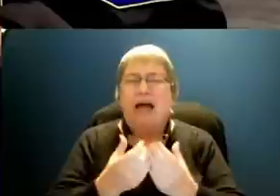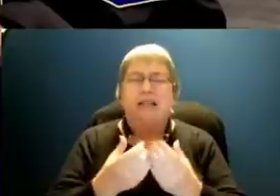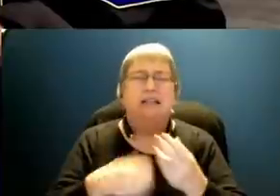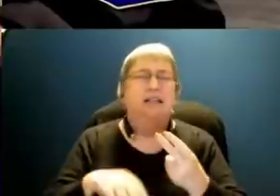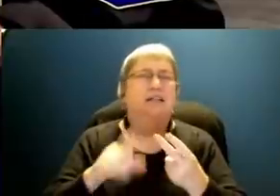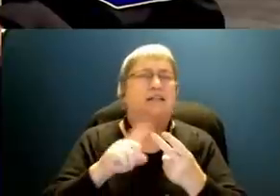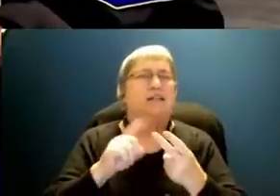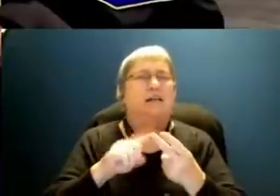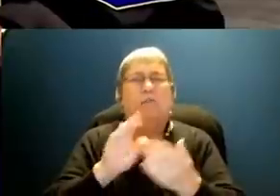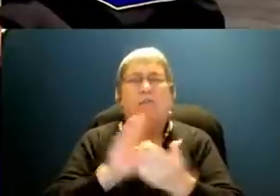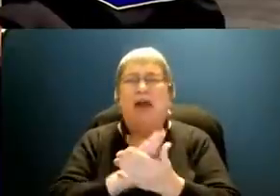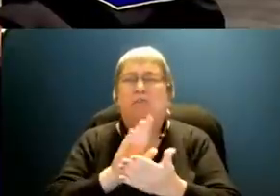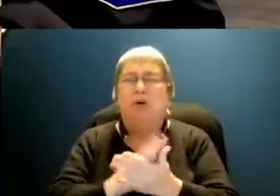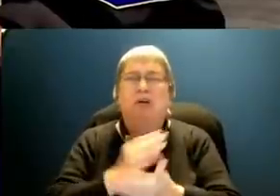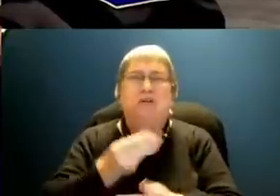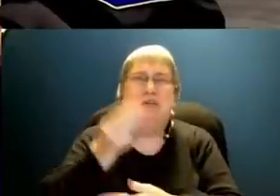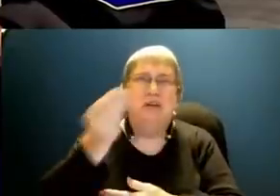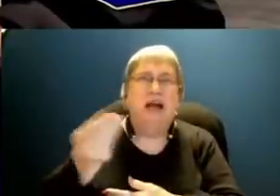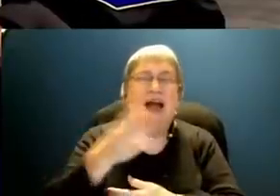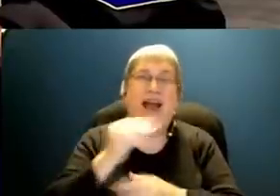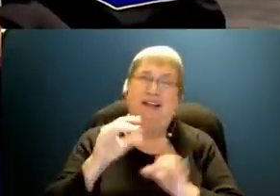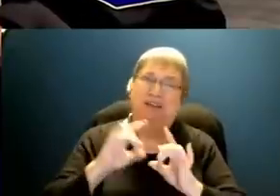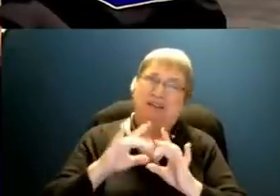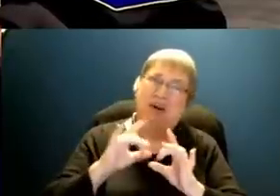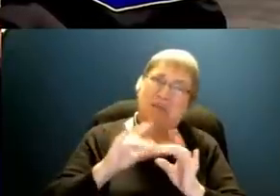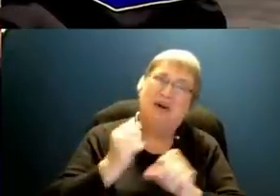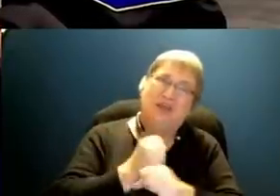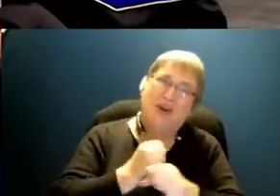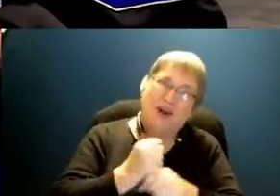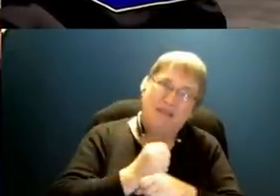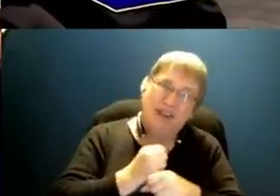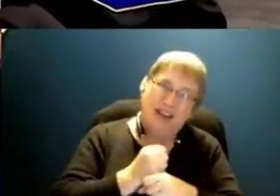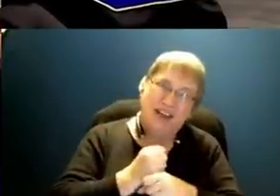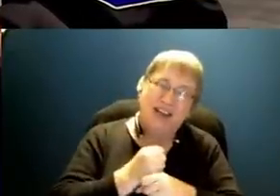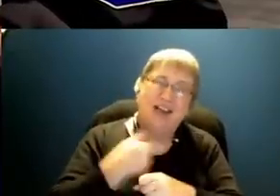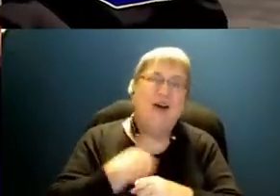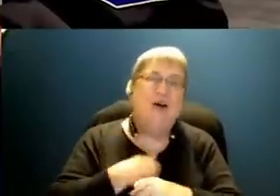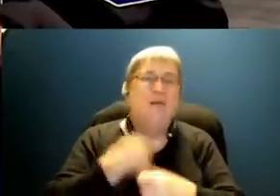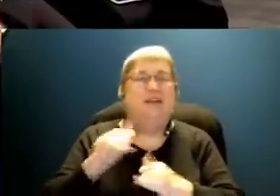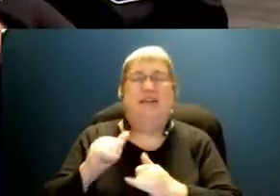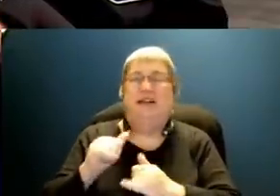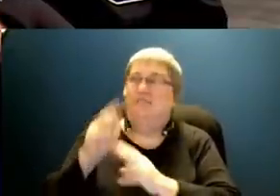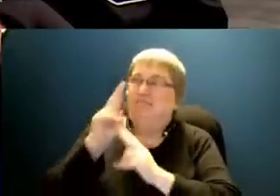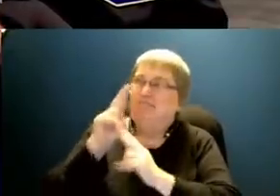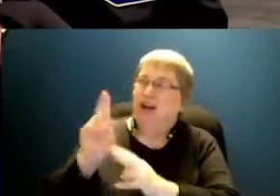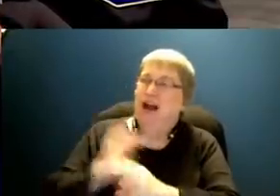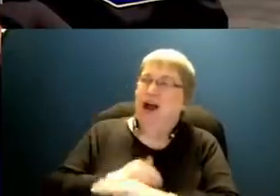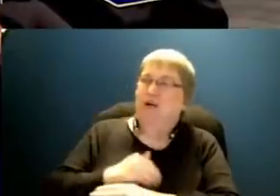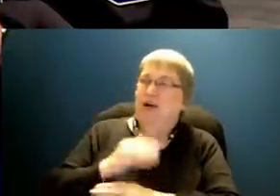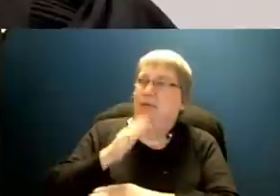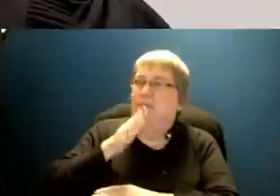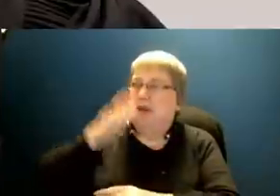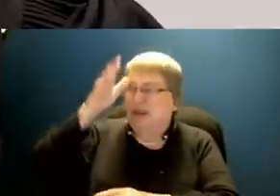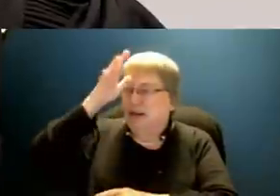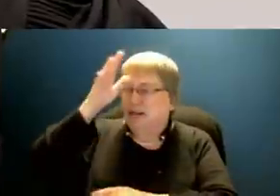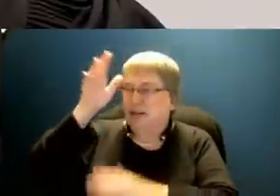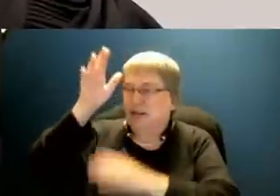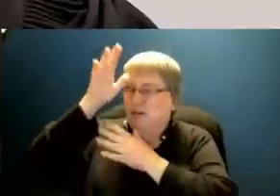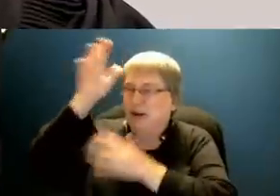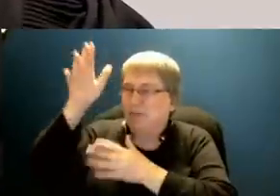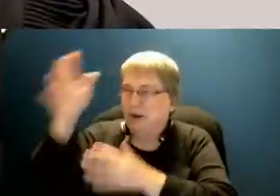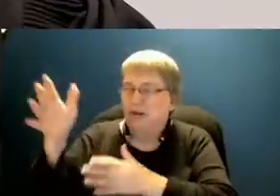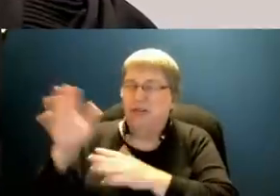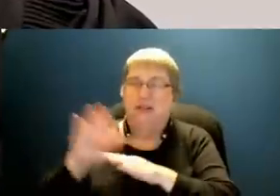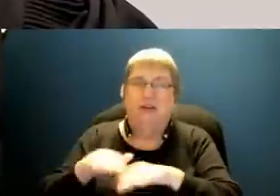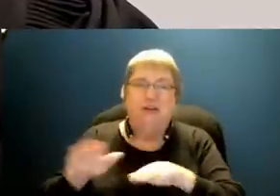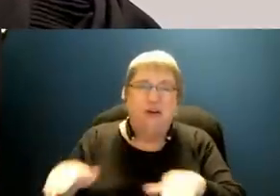coffee, behind each of our graduates is a support network consisting of parents, grandparents, children, spouses, and friends. Thank you to each of